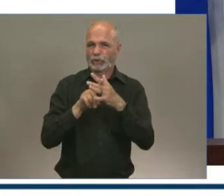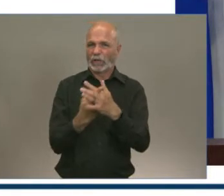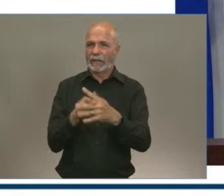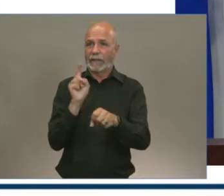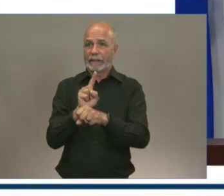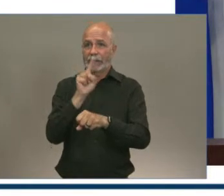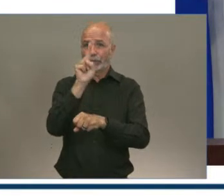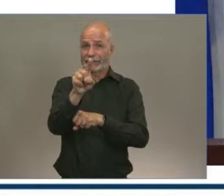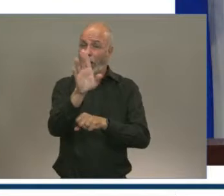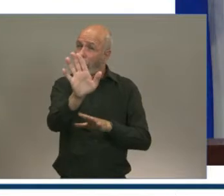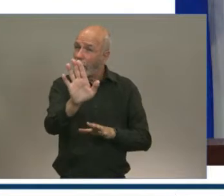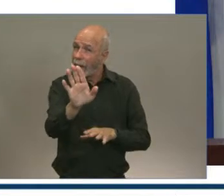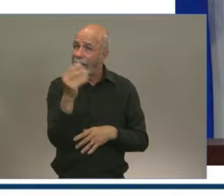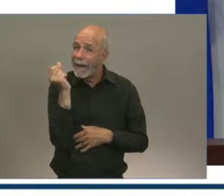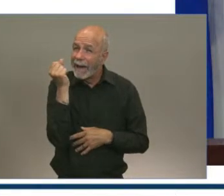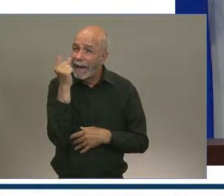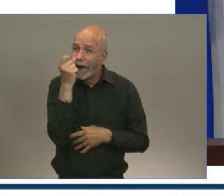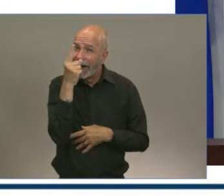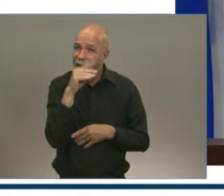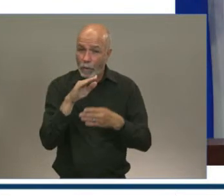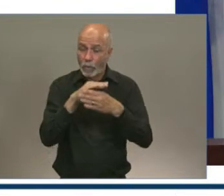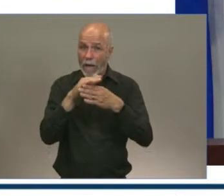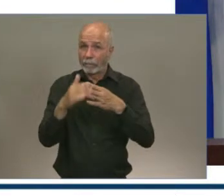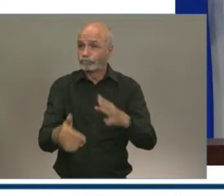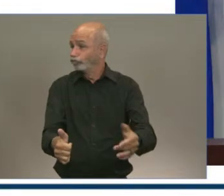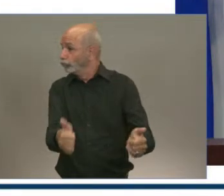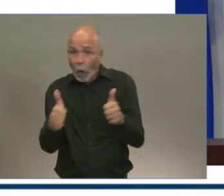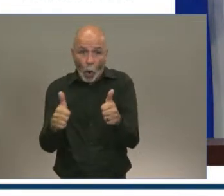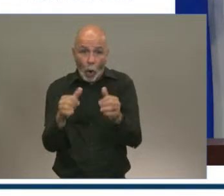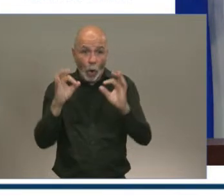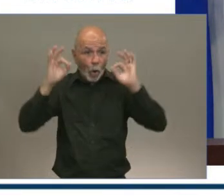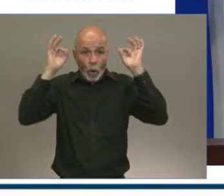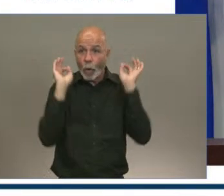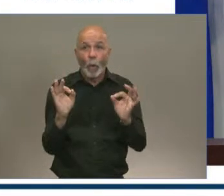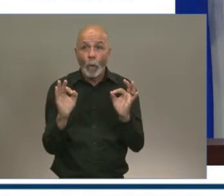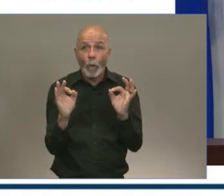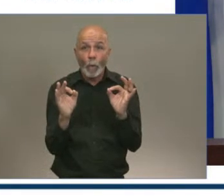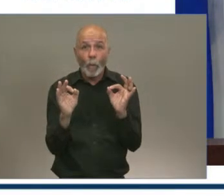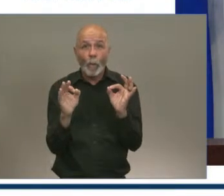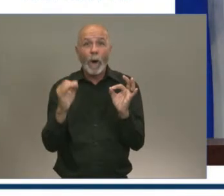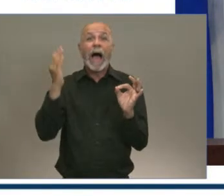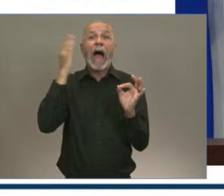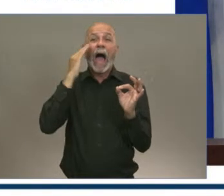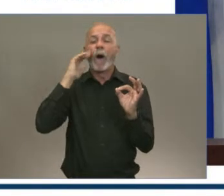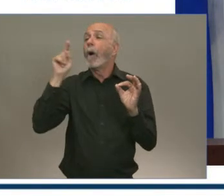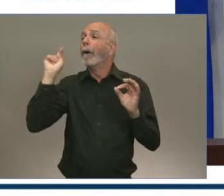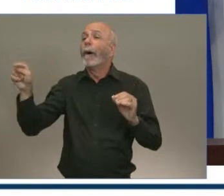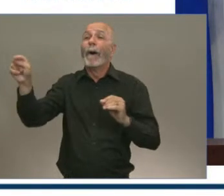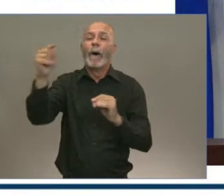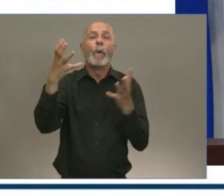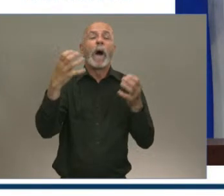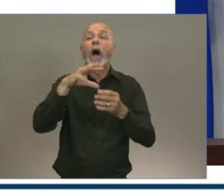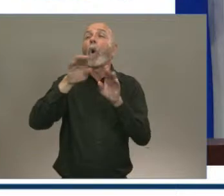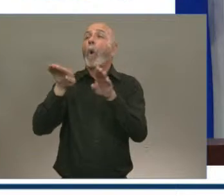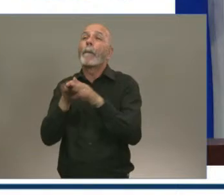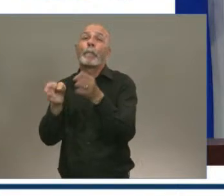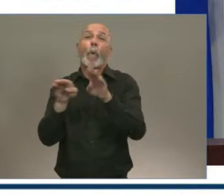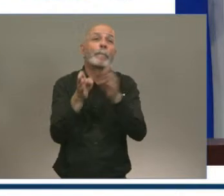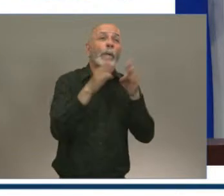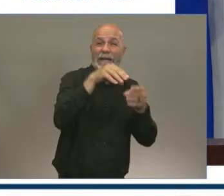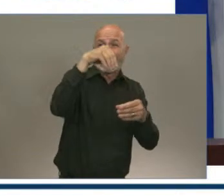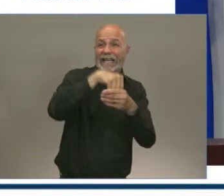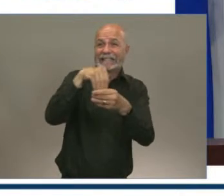well. I understand our businesses are anxious to reopen indoors, and that day is around the corner. I want to thank you for